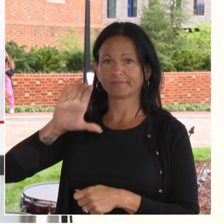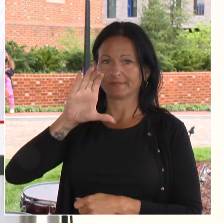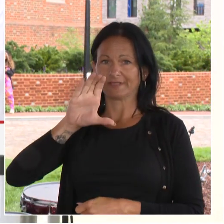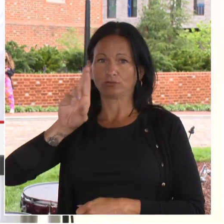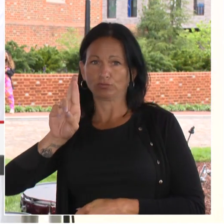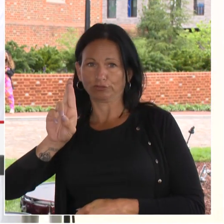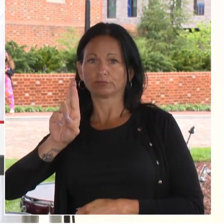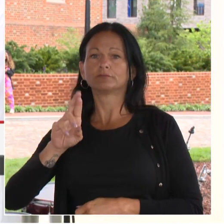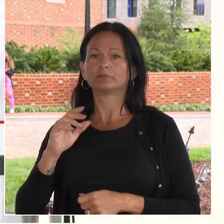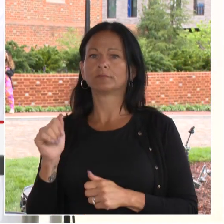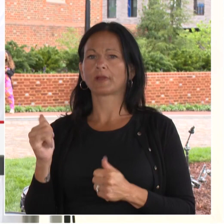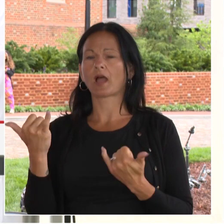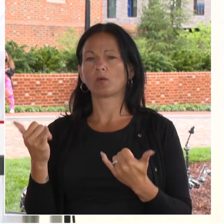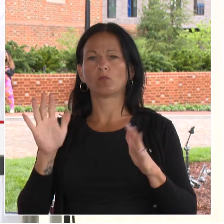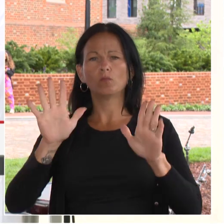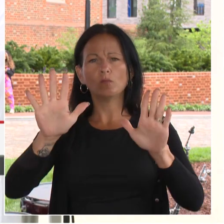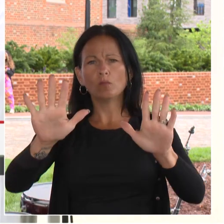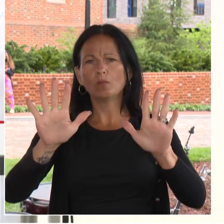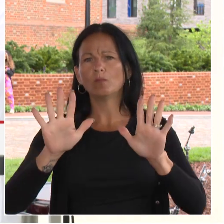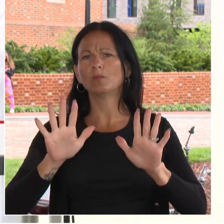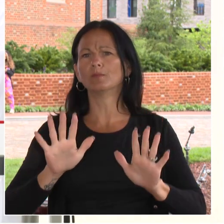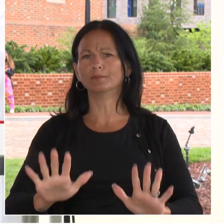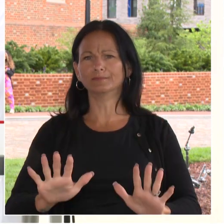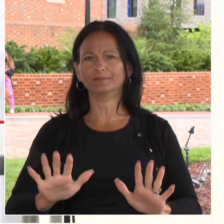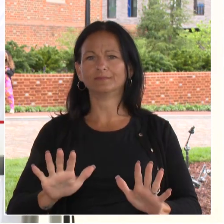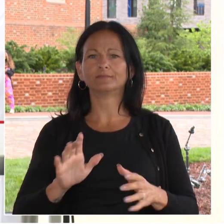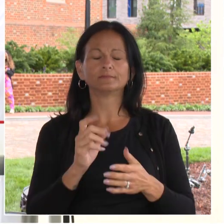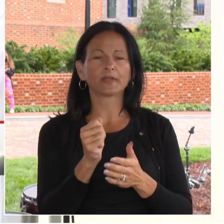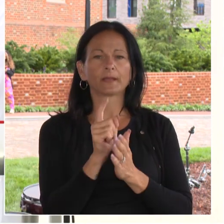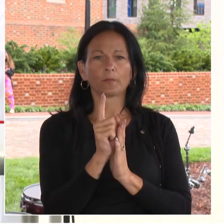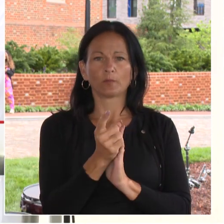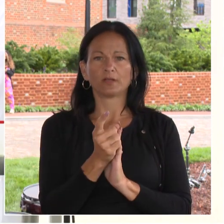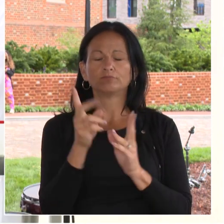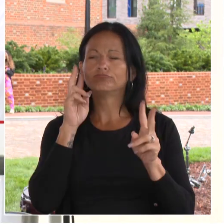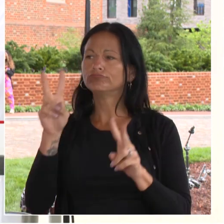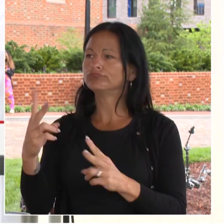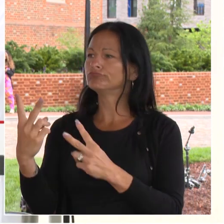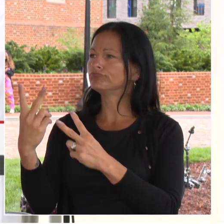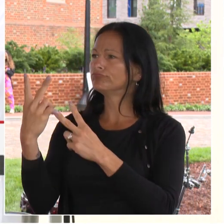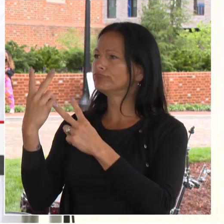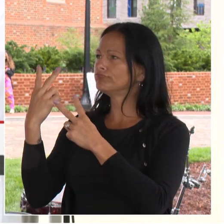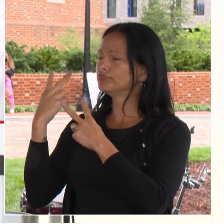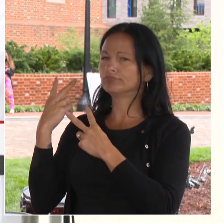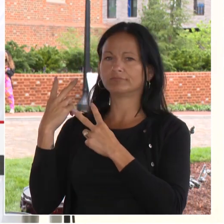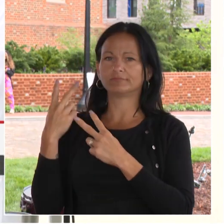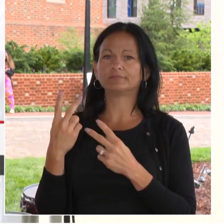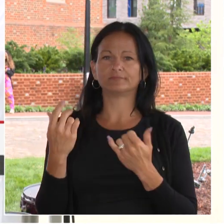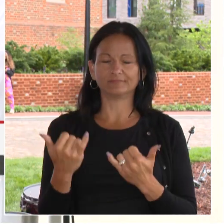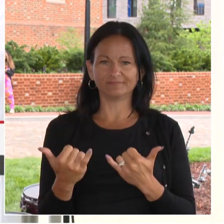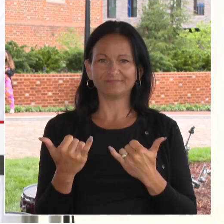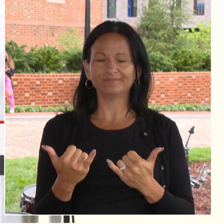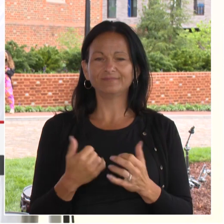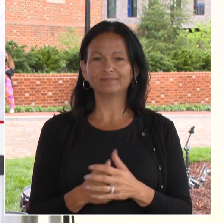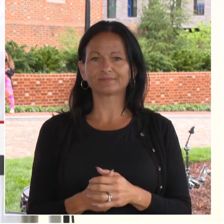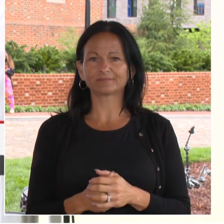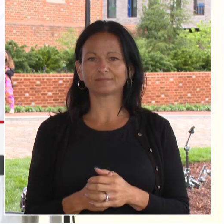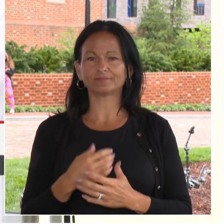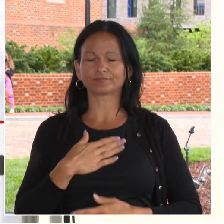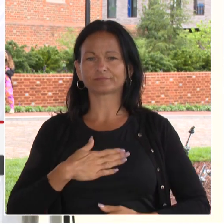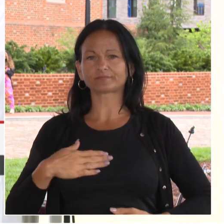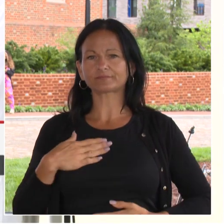moment and celebrate milestones like today. We greatly appreciate the efforts of our partner, Roadside